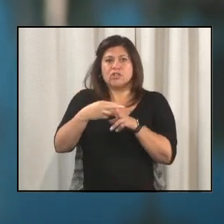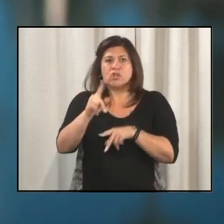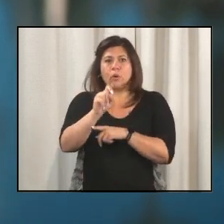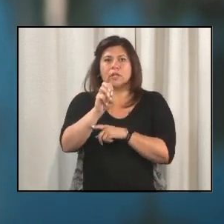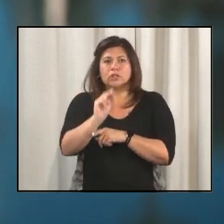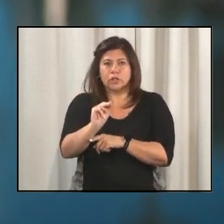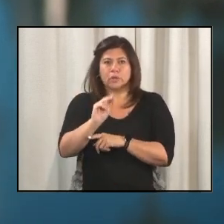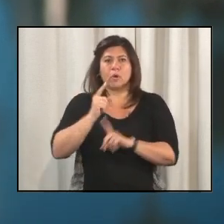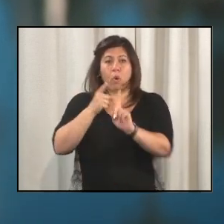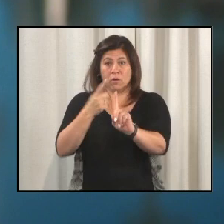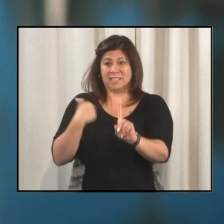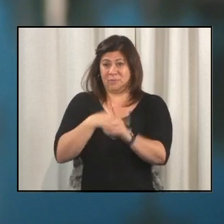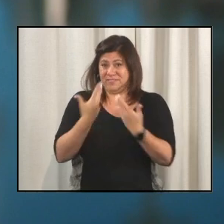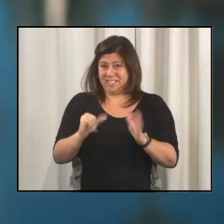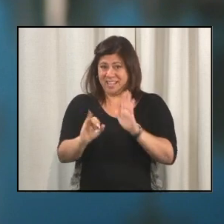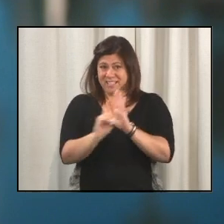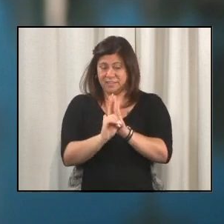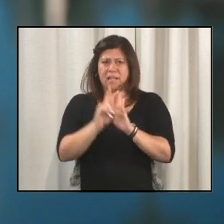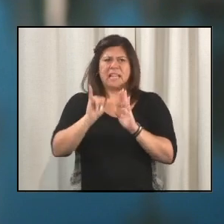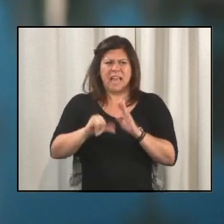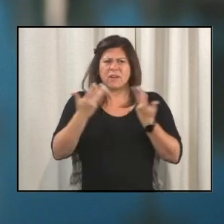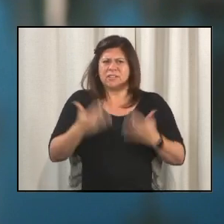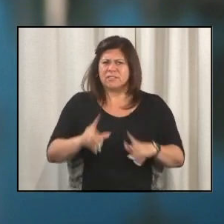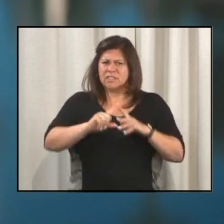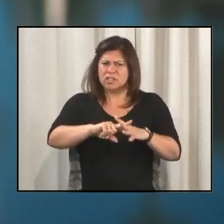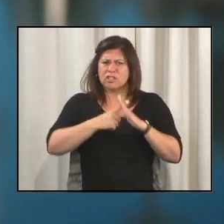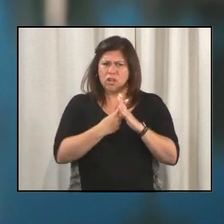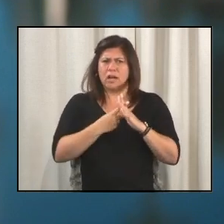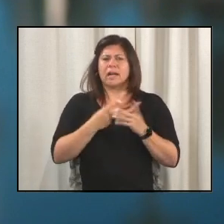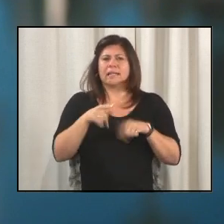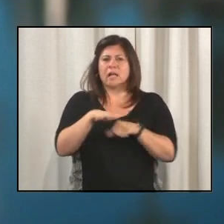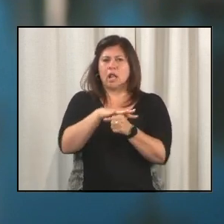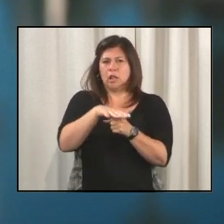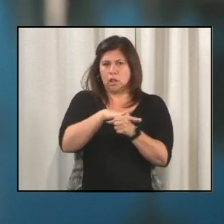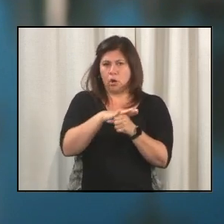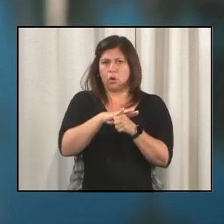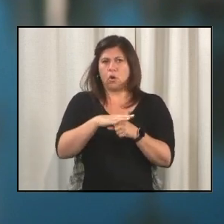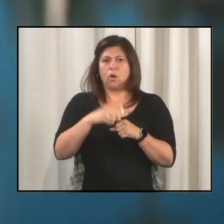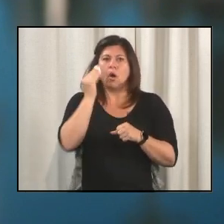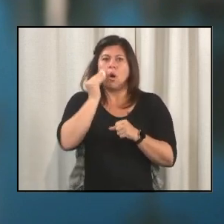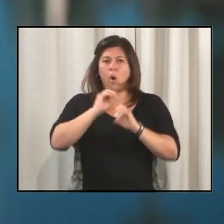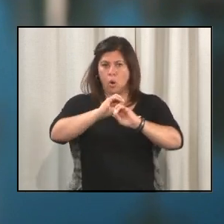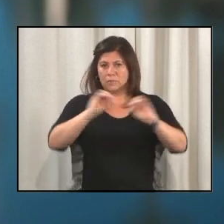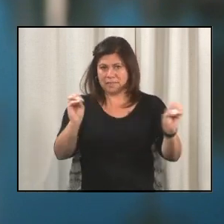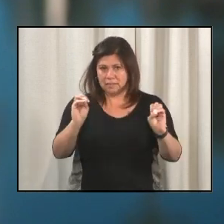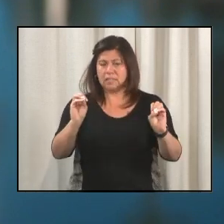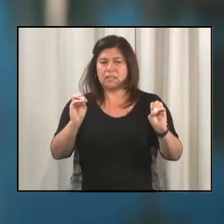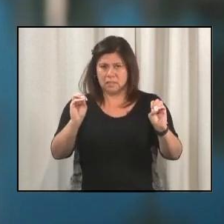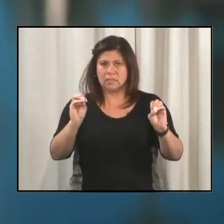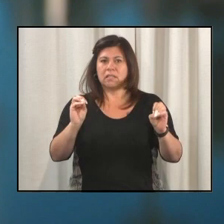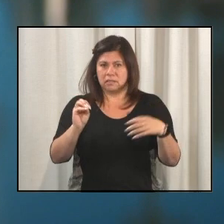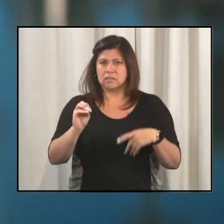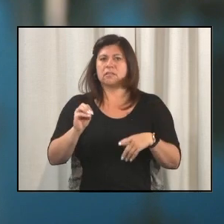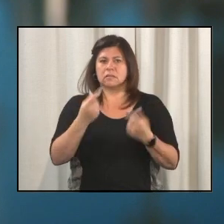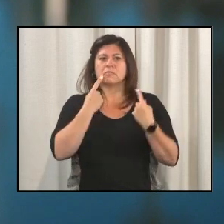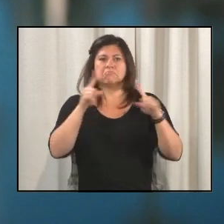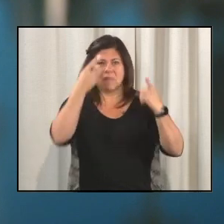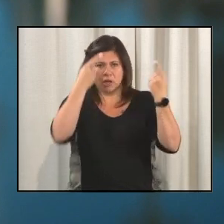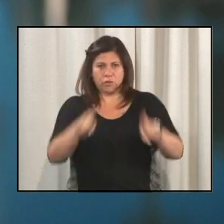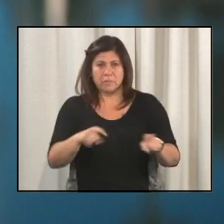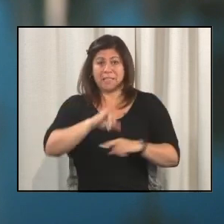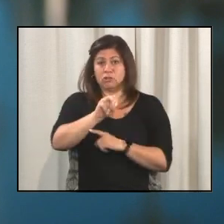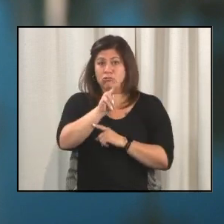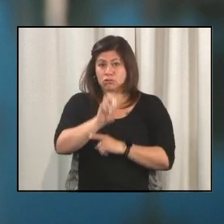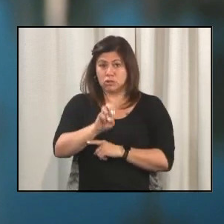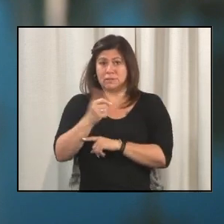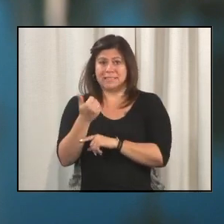goals that was established at the start of the local homelessness emergency proclamation on June 10th of